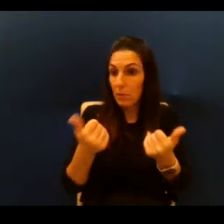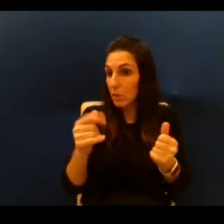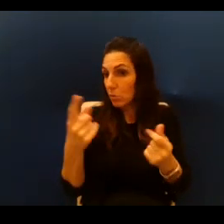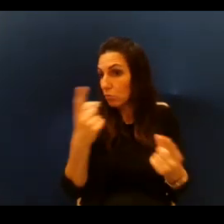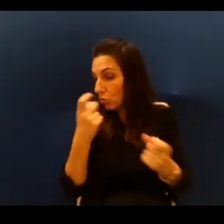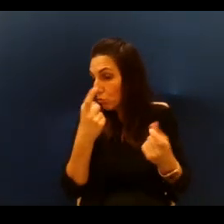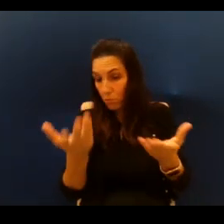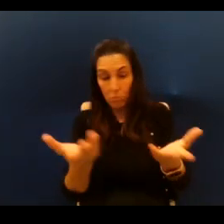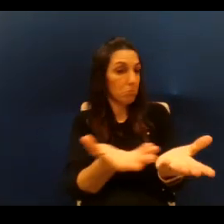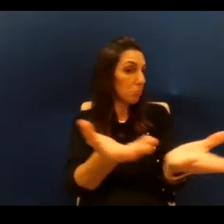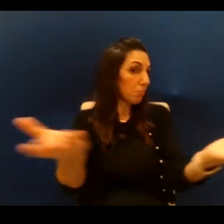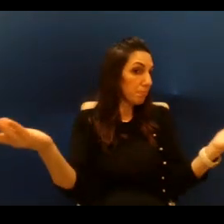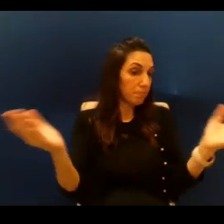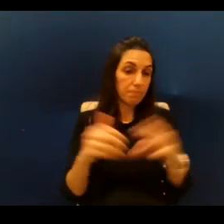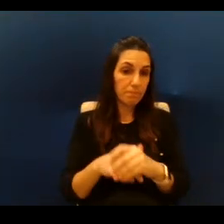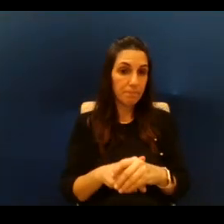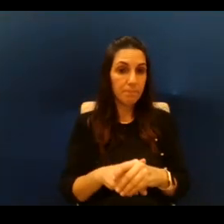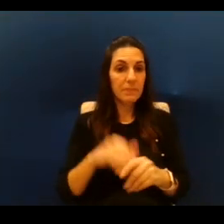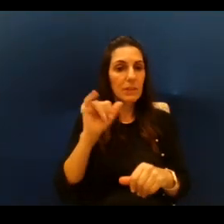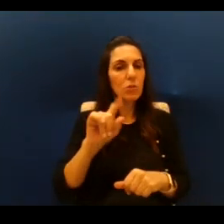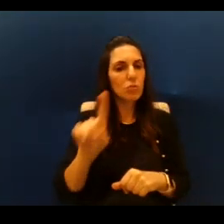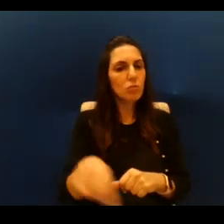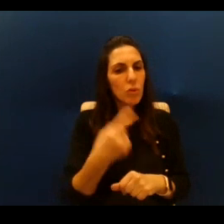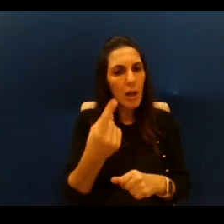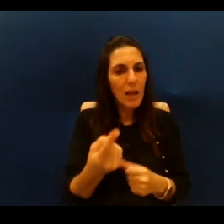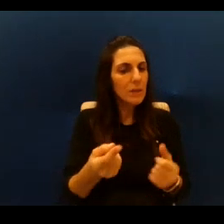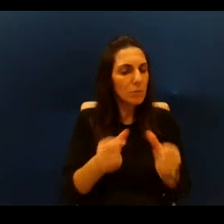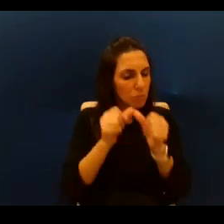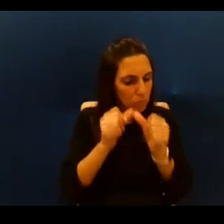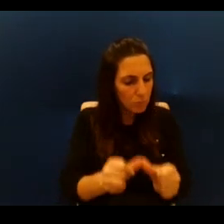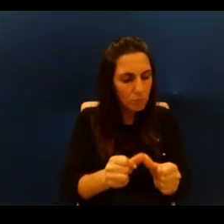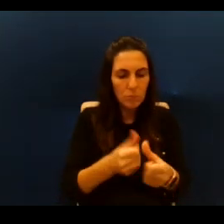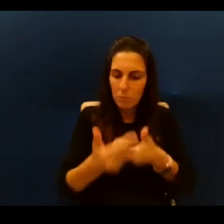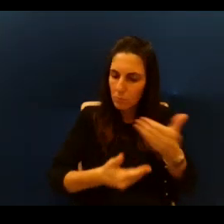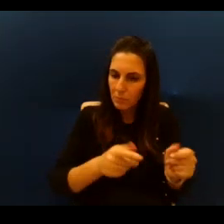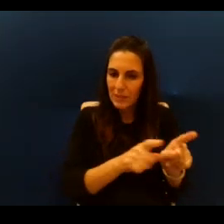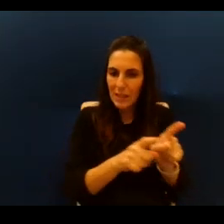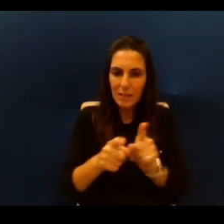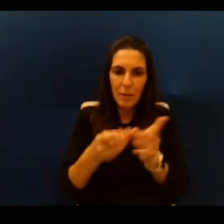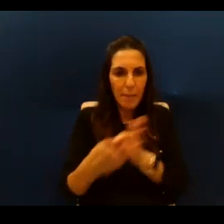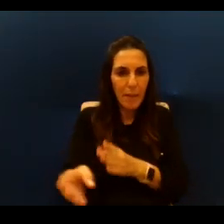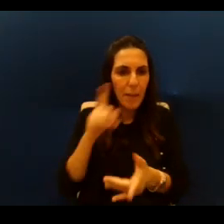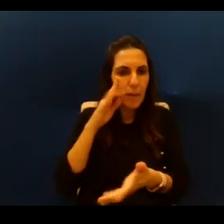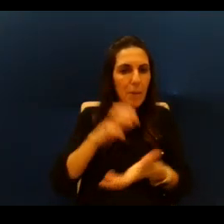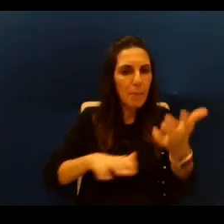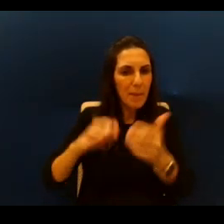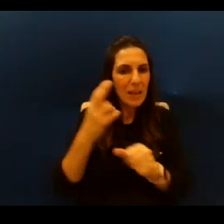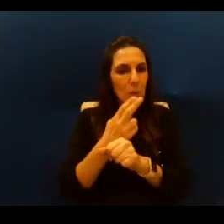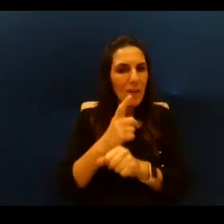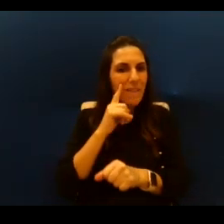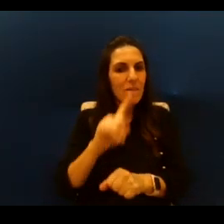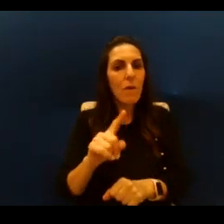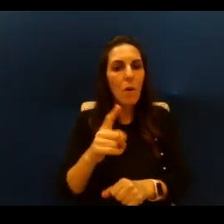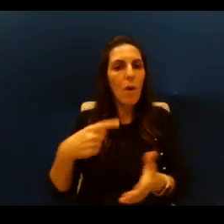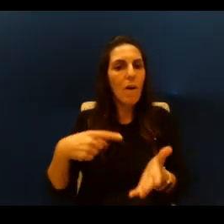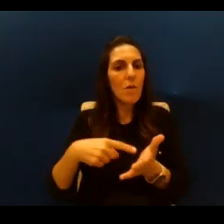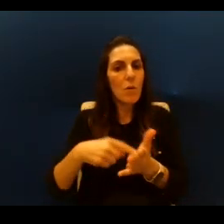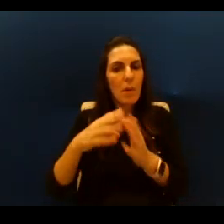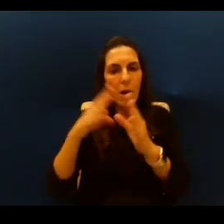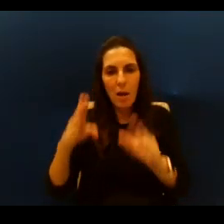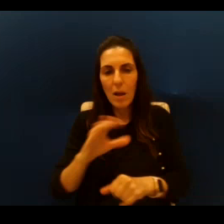As I said, this is just proceeding as planned. It's a mixed use with affordable housing and public parking. All right. Thank you,